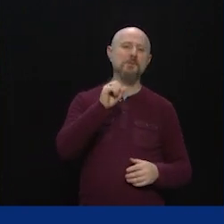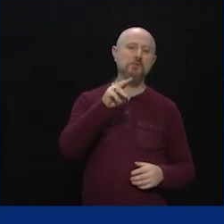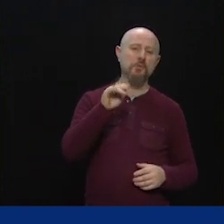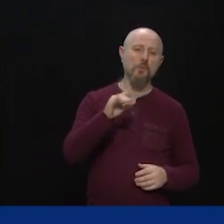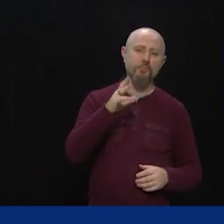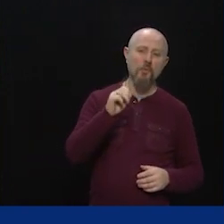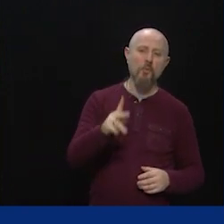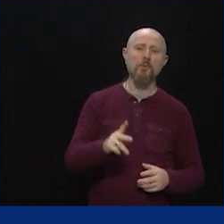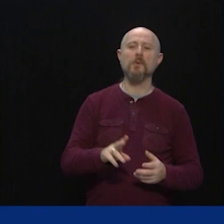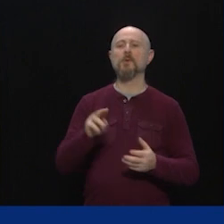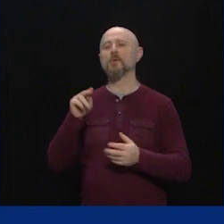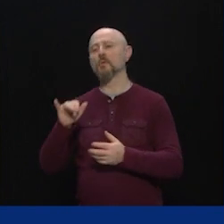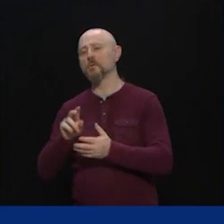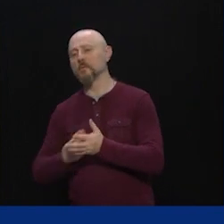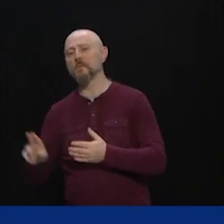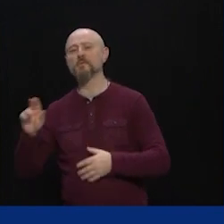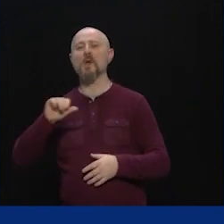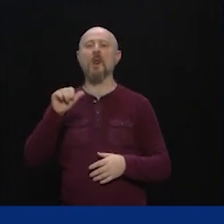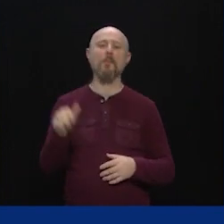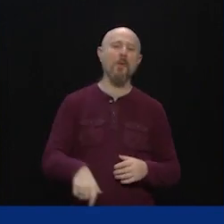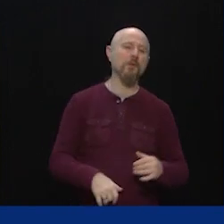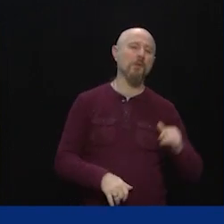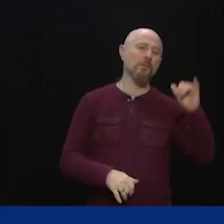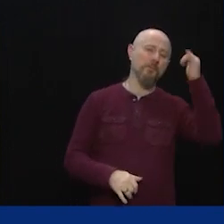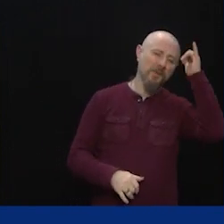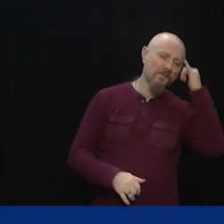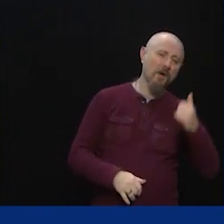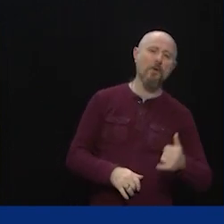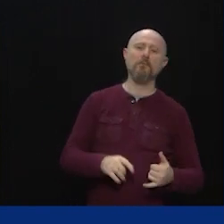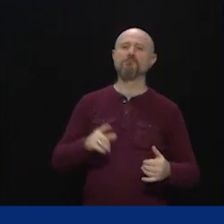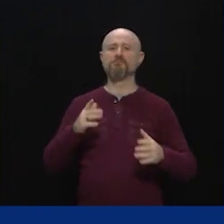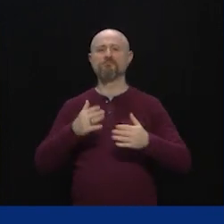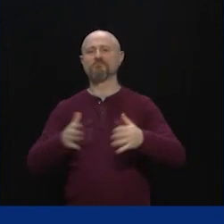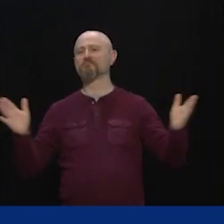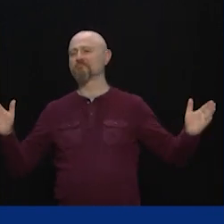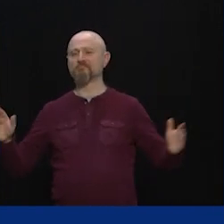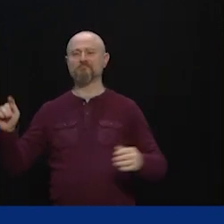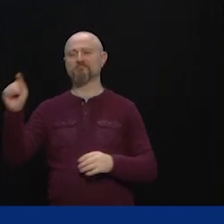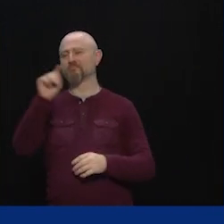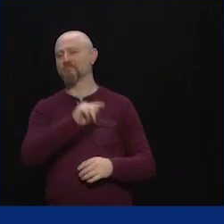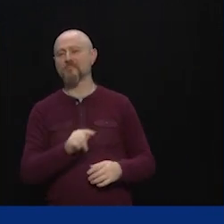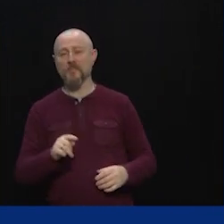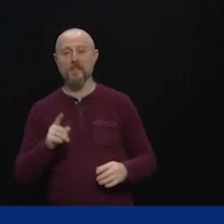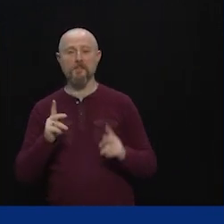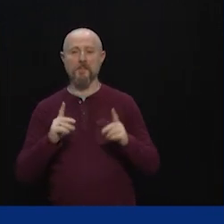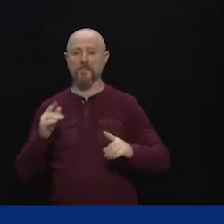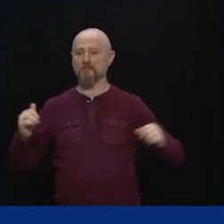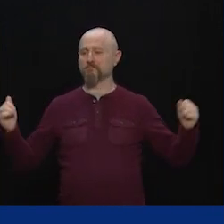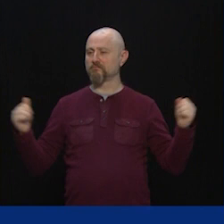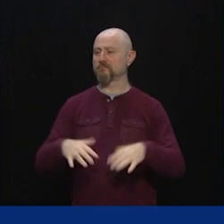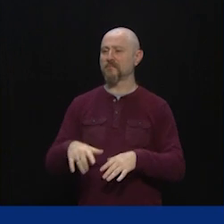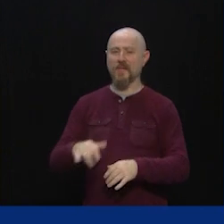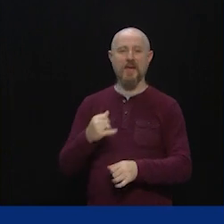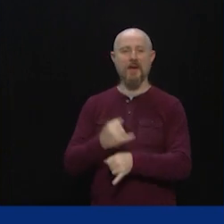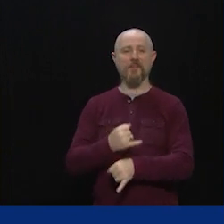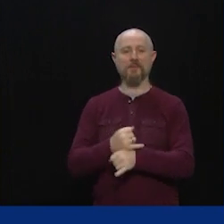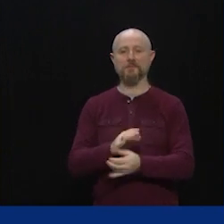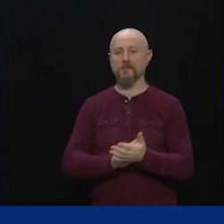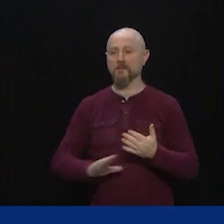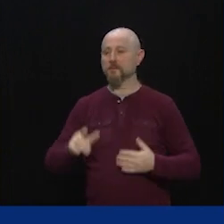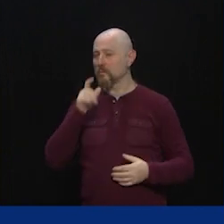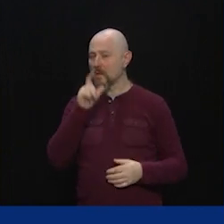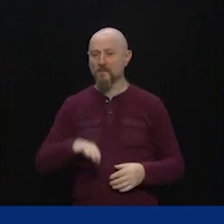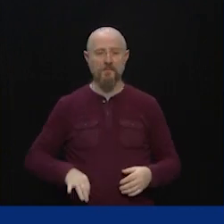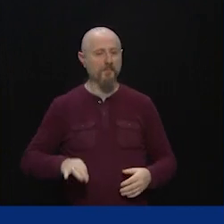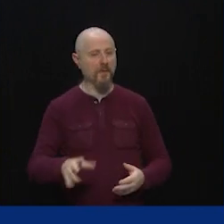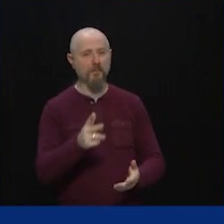for the public to come onto campus. You don't have to pay for parking. We'll be getting the hours out, but and more to come next week. So again, we're